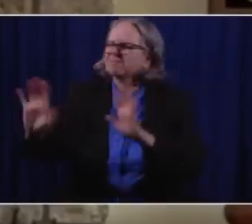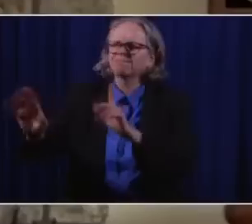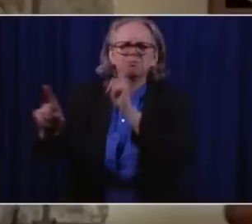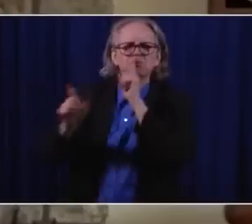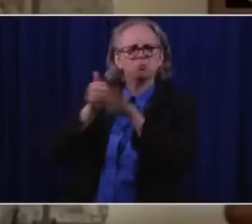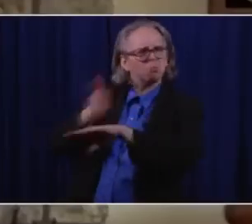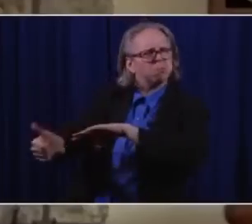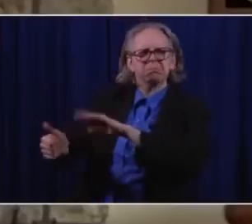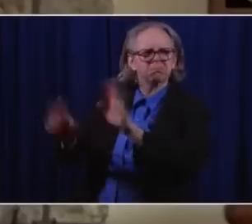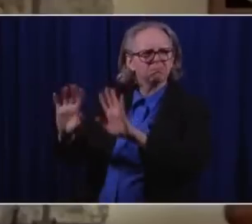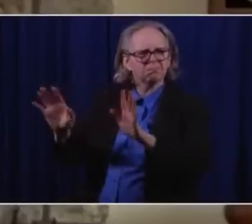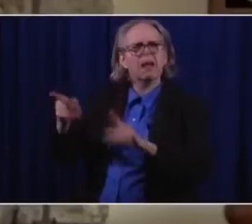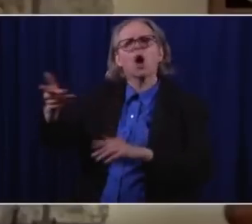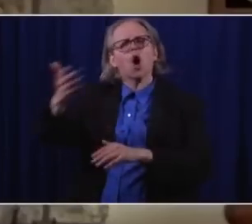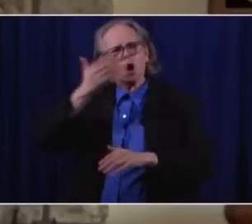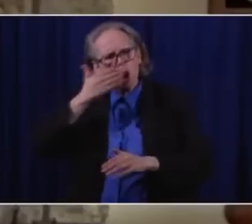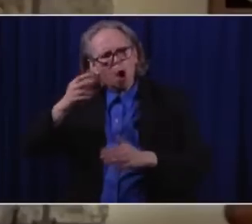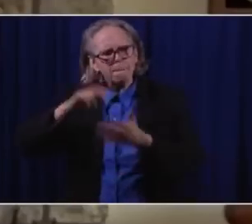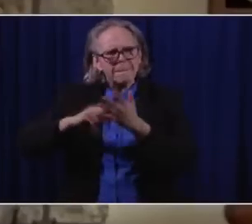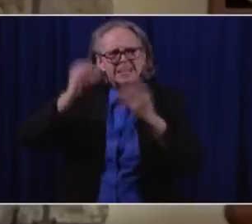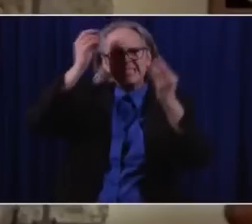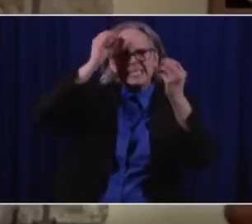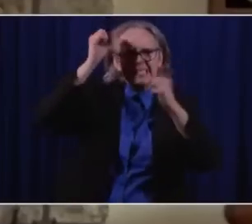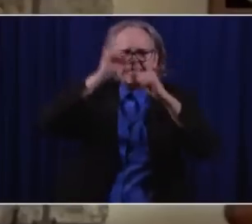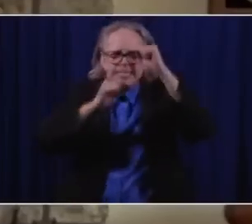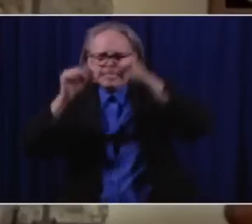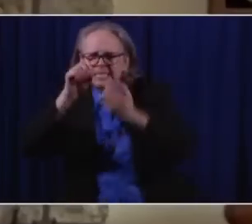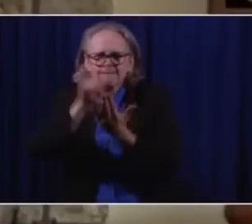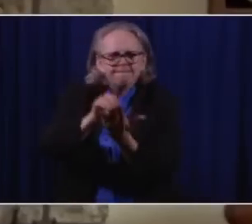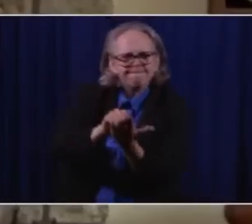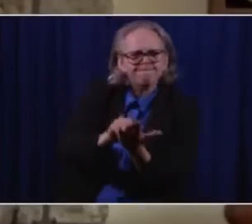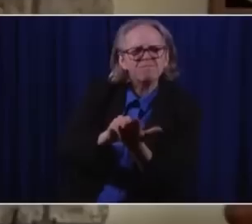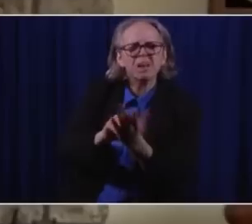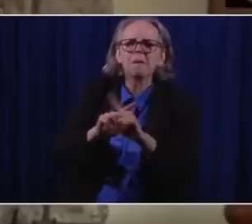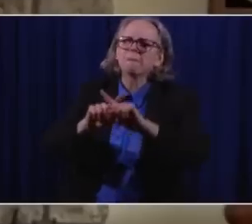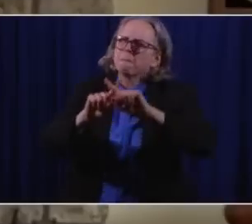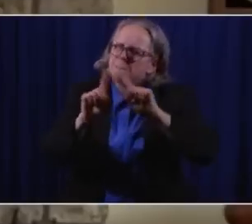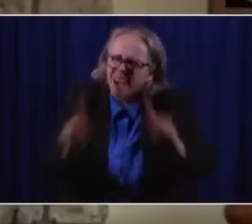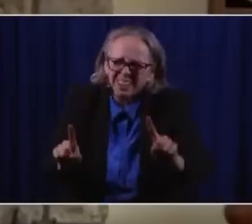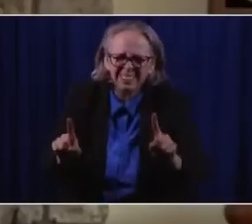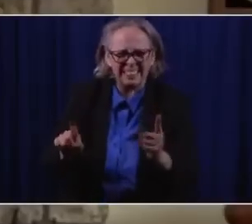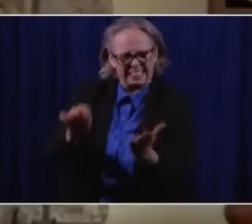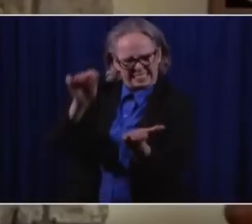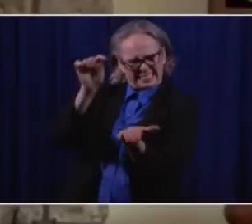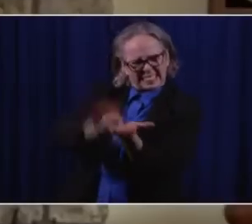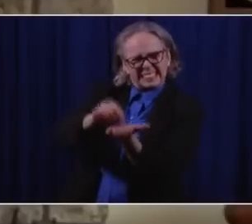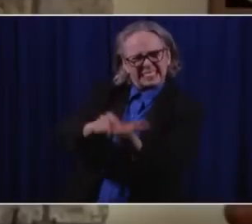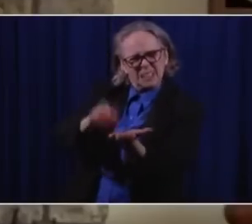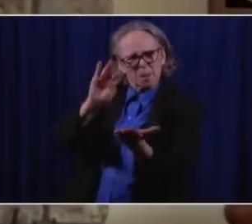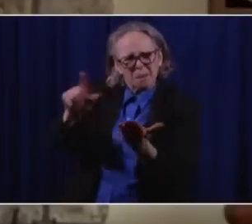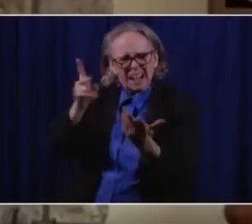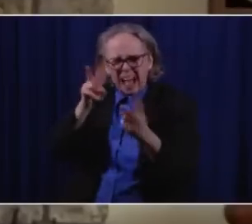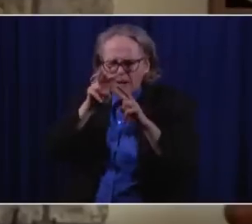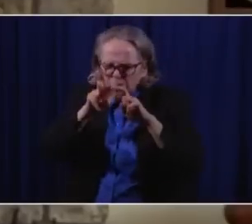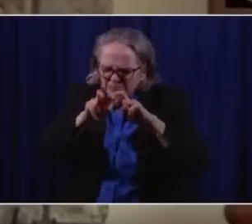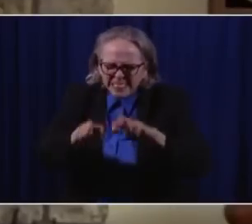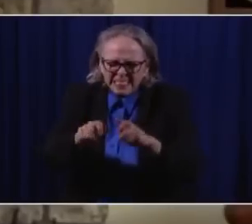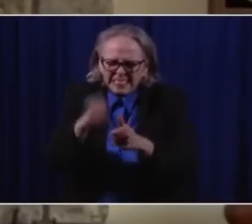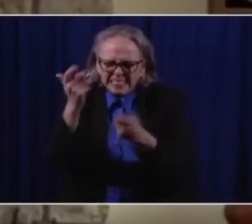intend well. But when you really look at the ramifications of this bill, this is not a bill